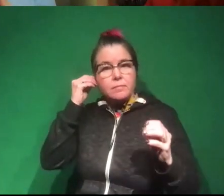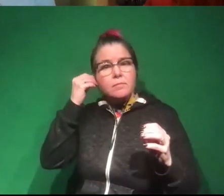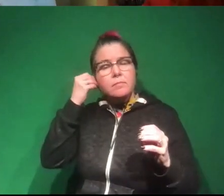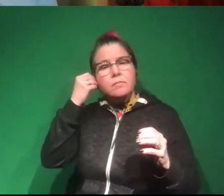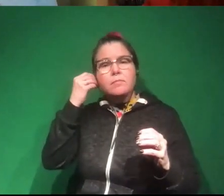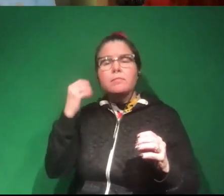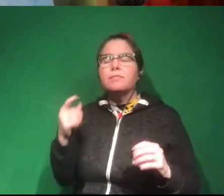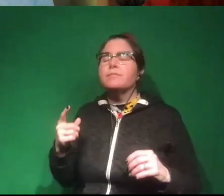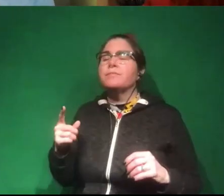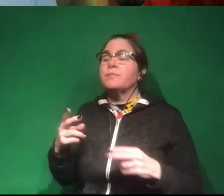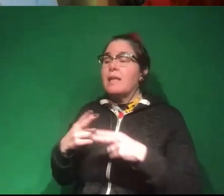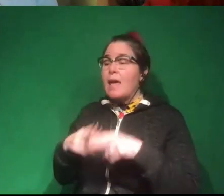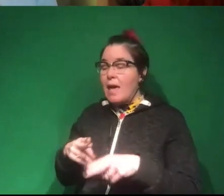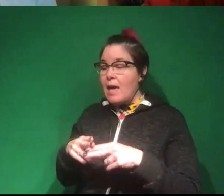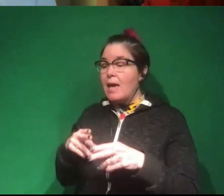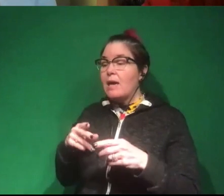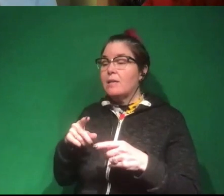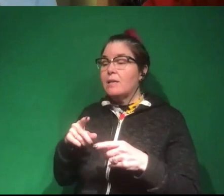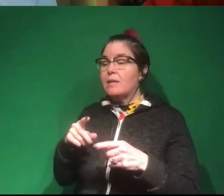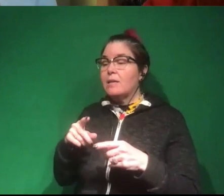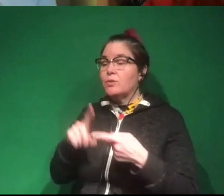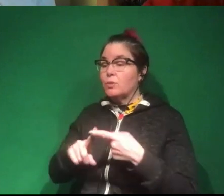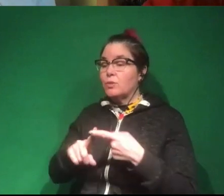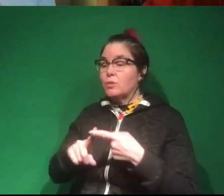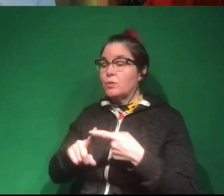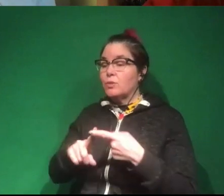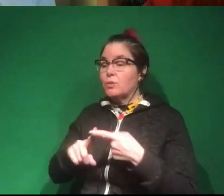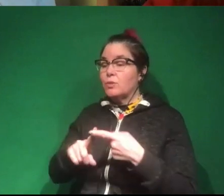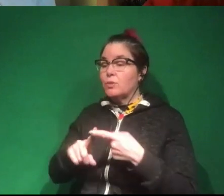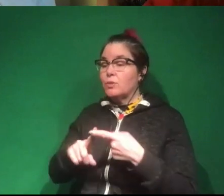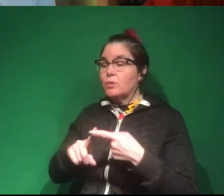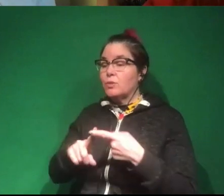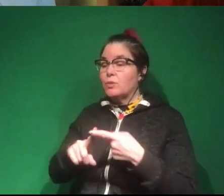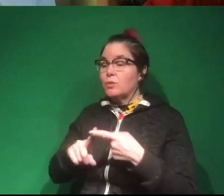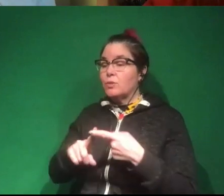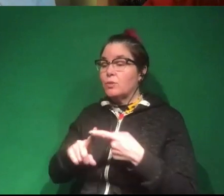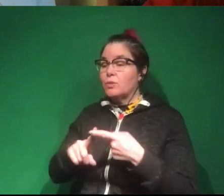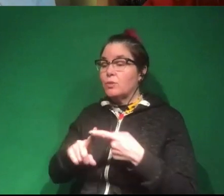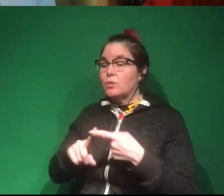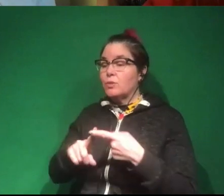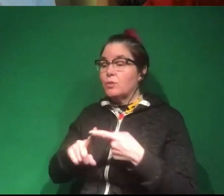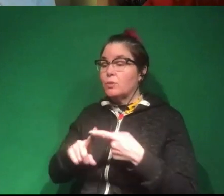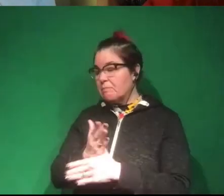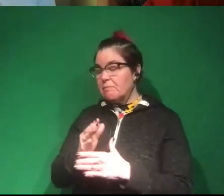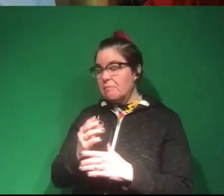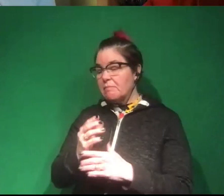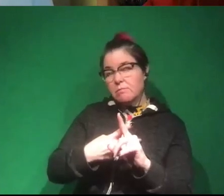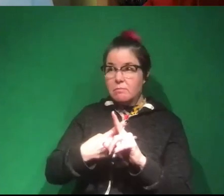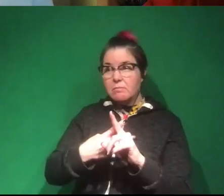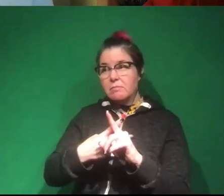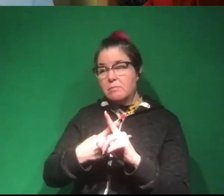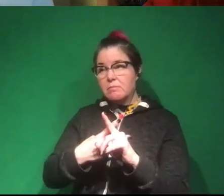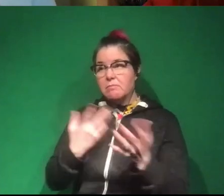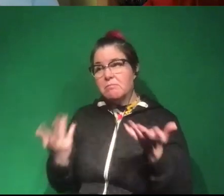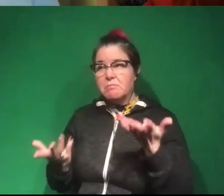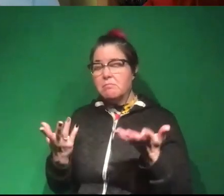for eggs, from egg to adult, for typical ants, it might range from a couple of months to,